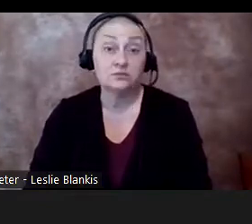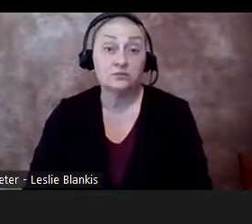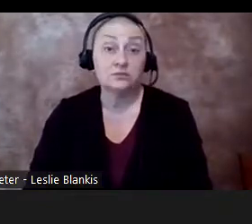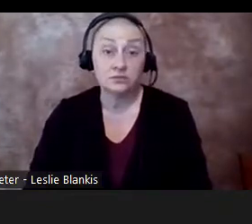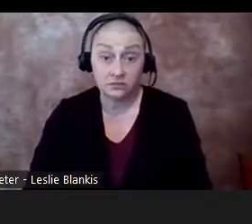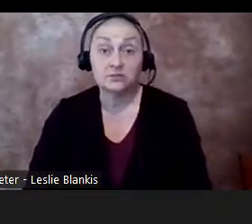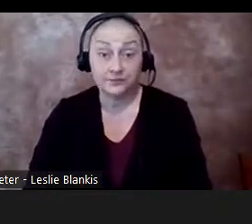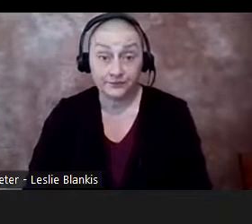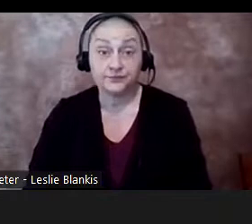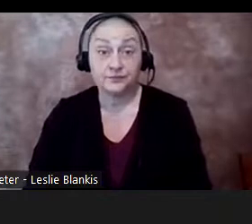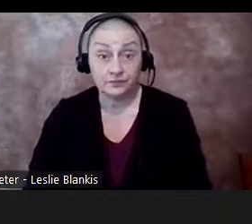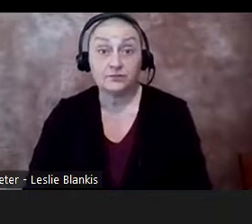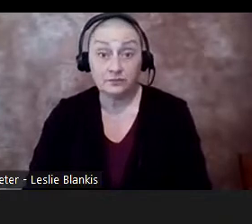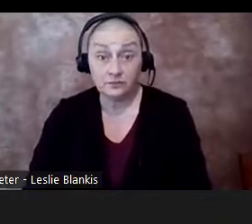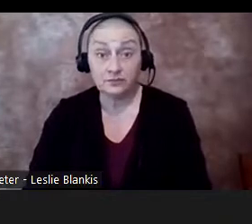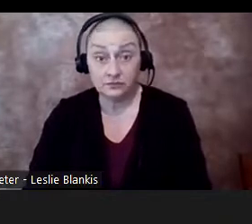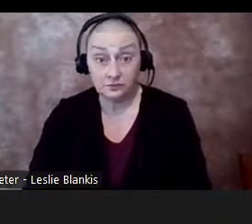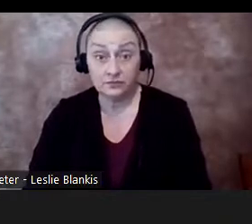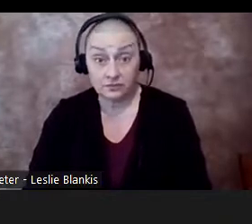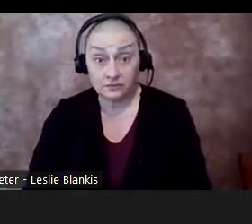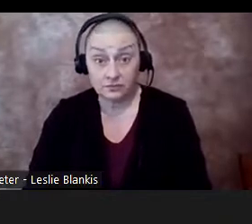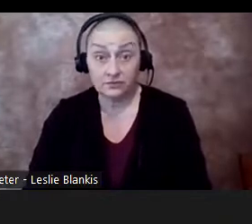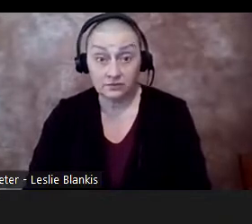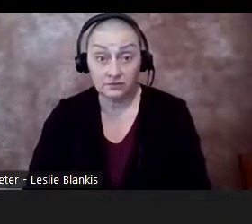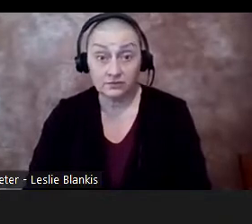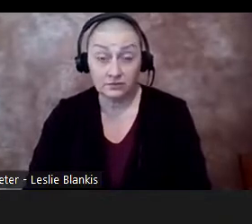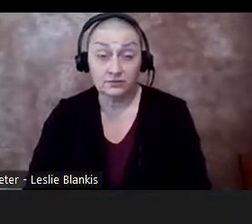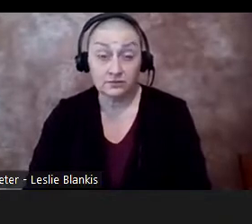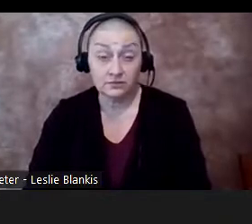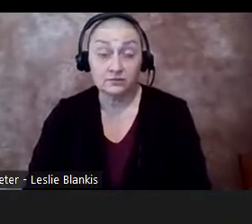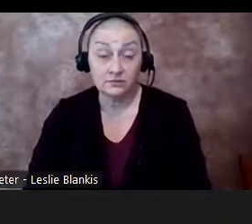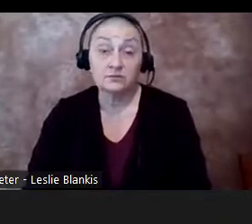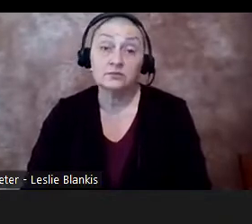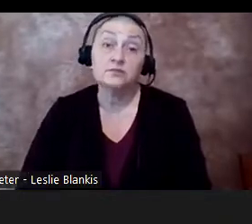County. So that's pretty much our catchment area, 12 counties out here.